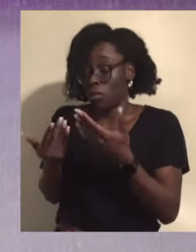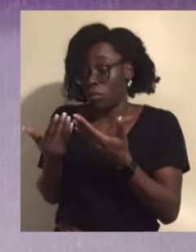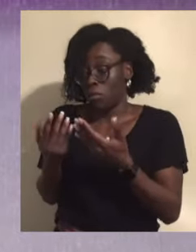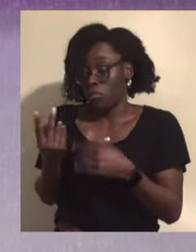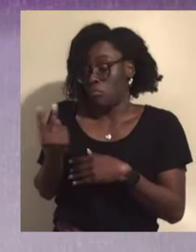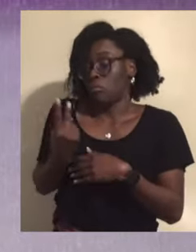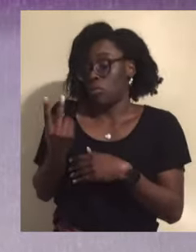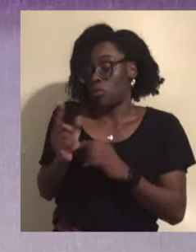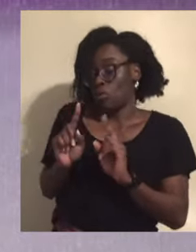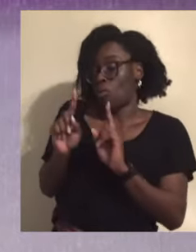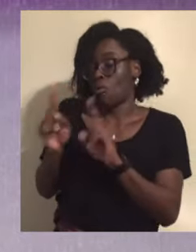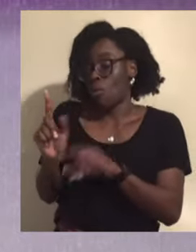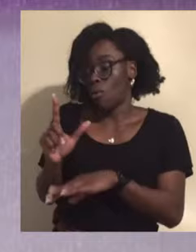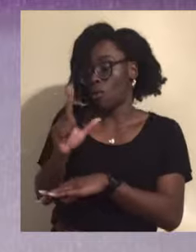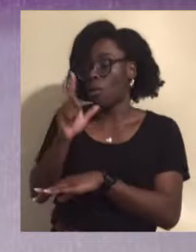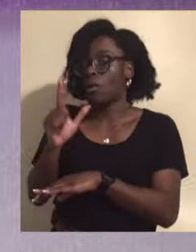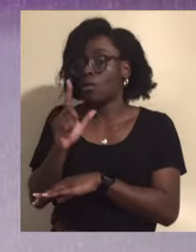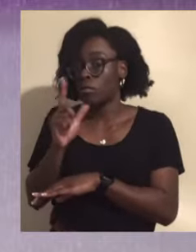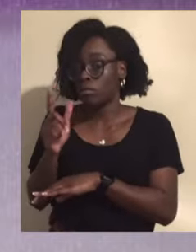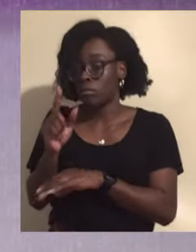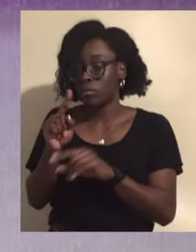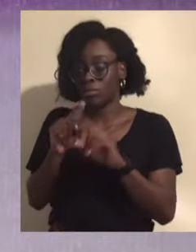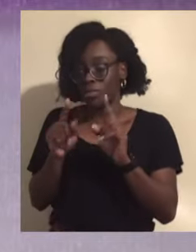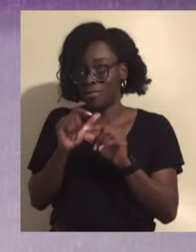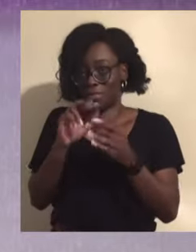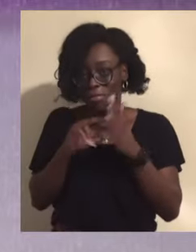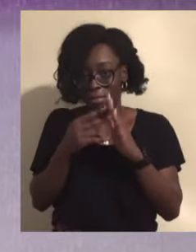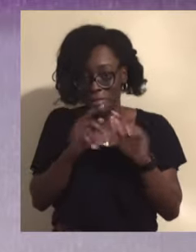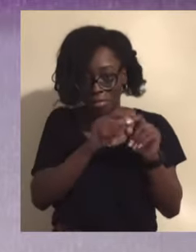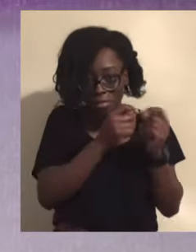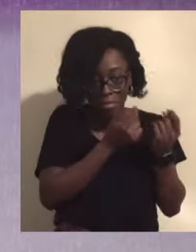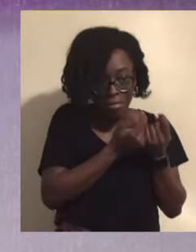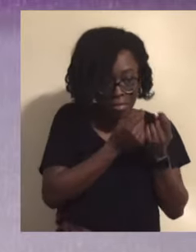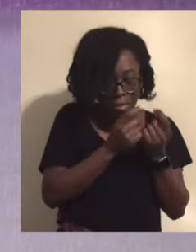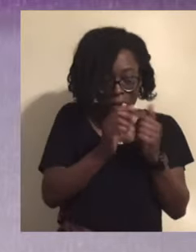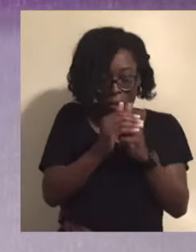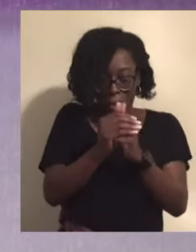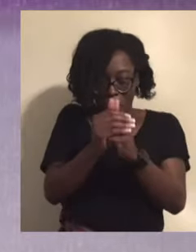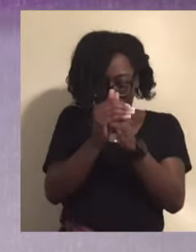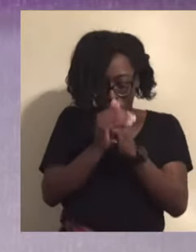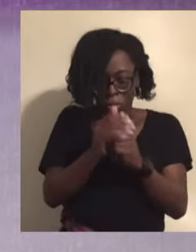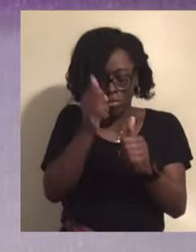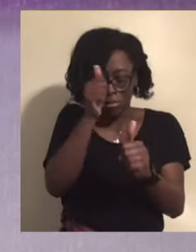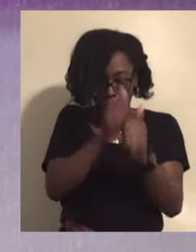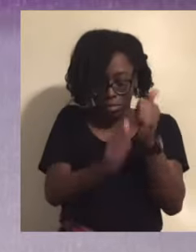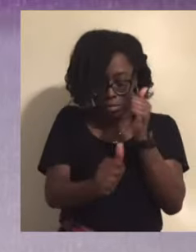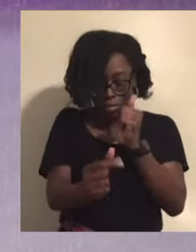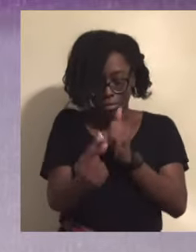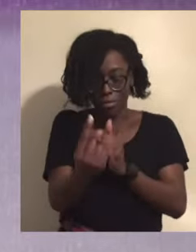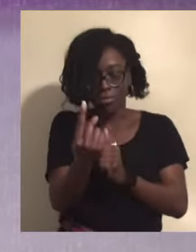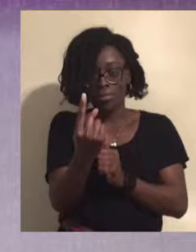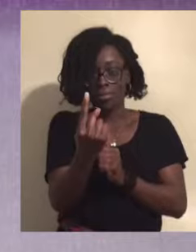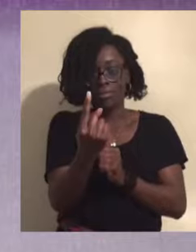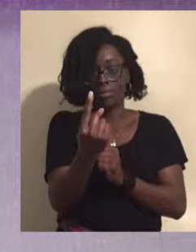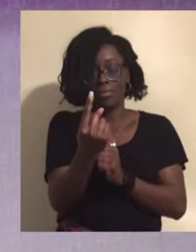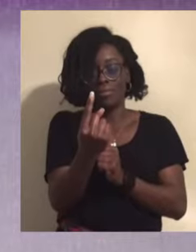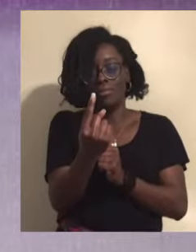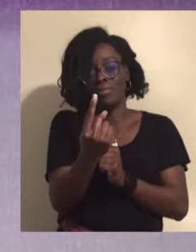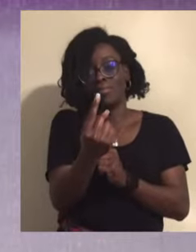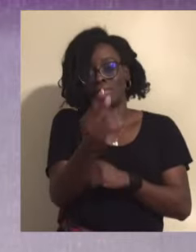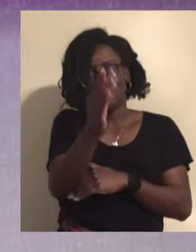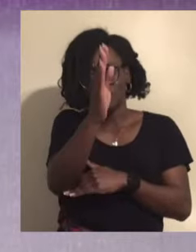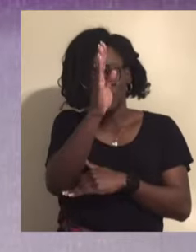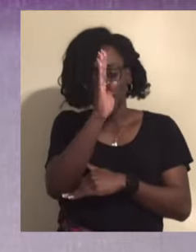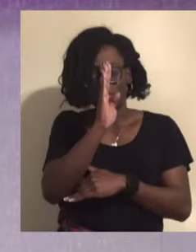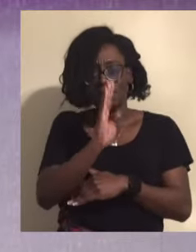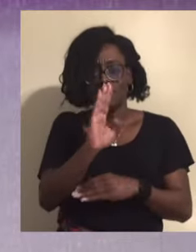got a team. I'm praying for each and every one of you that for what God has given you to build, he's going to put